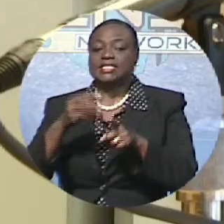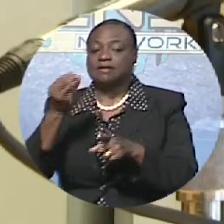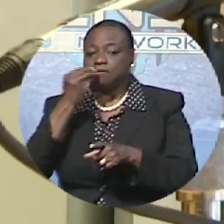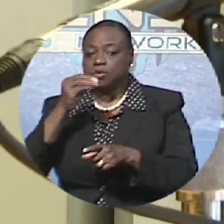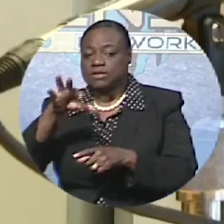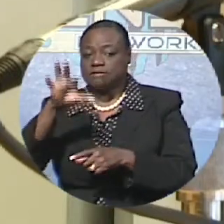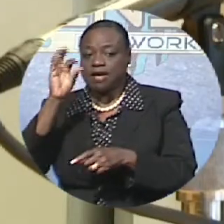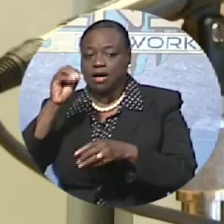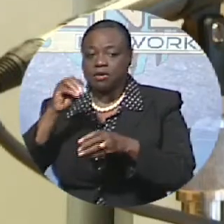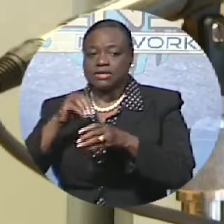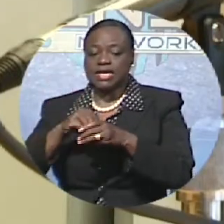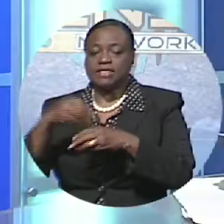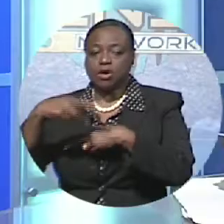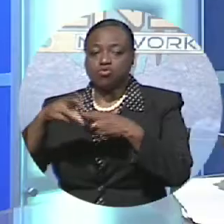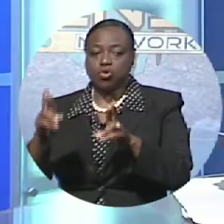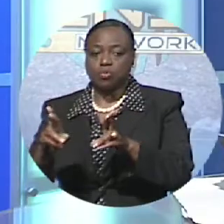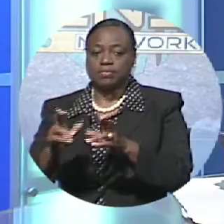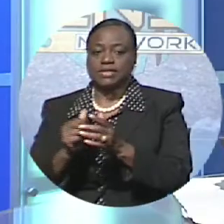checks.